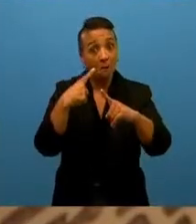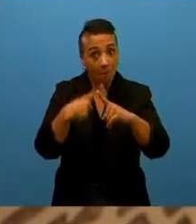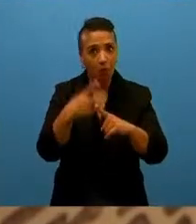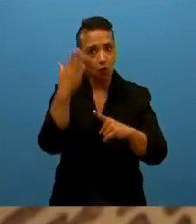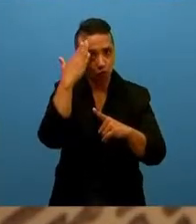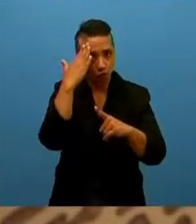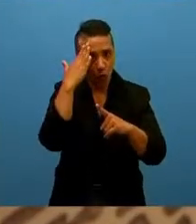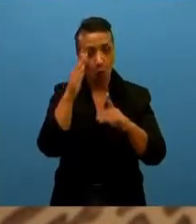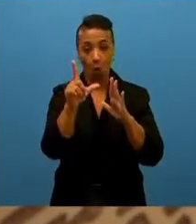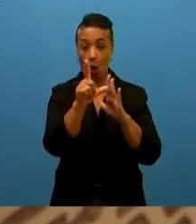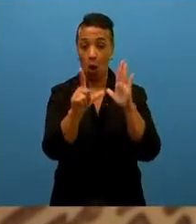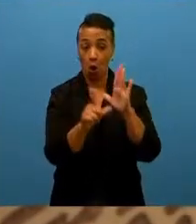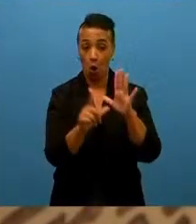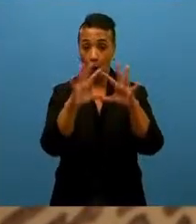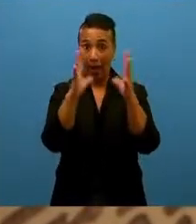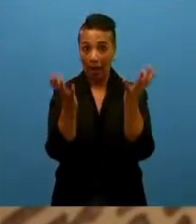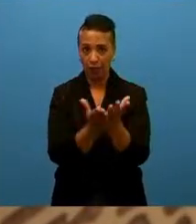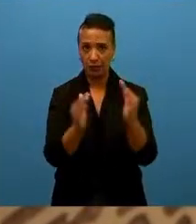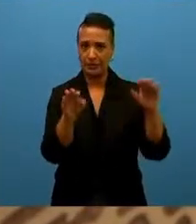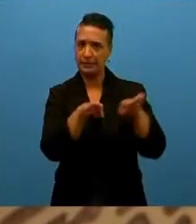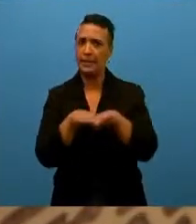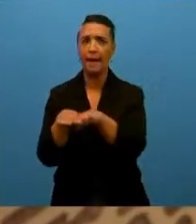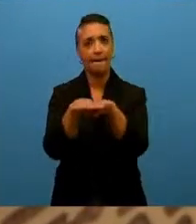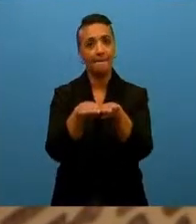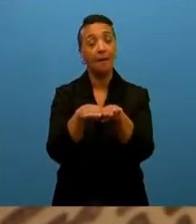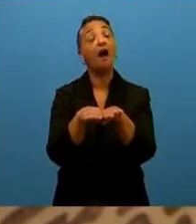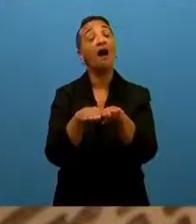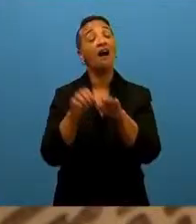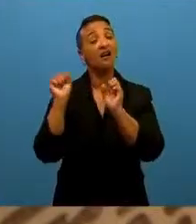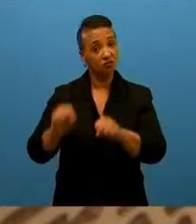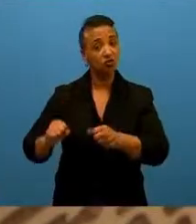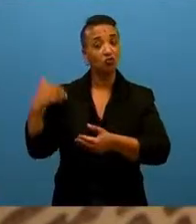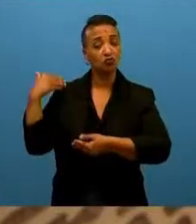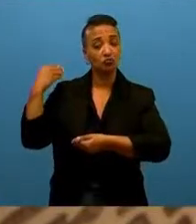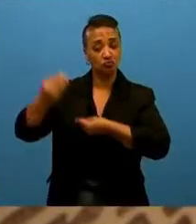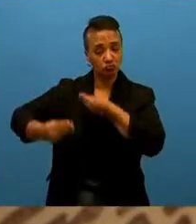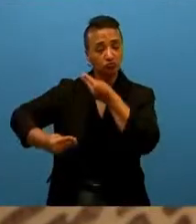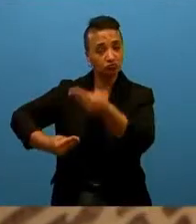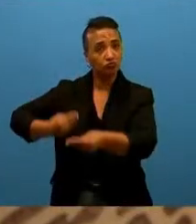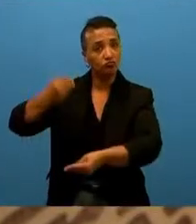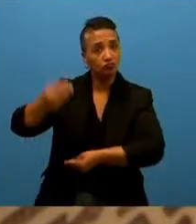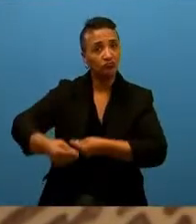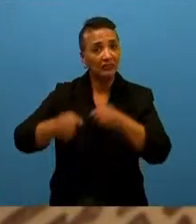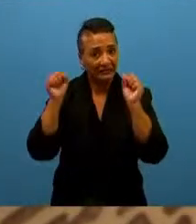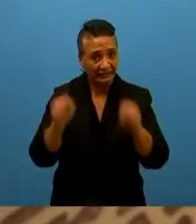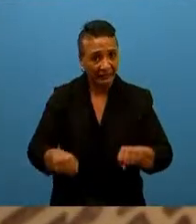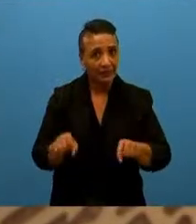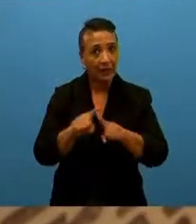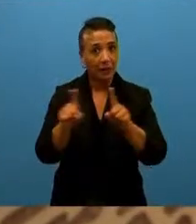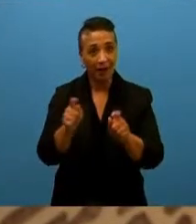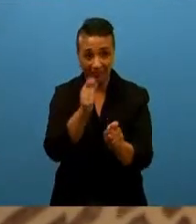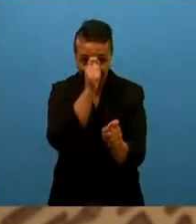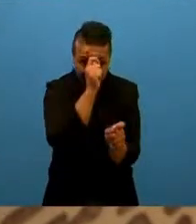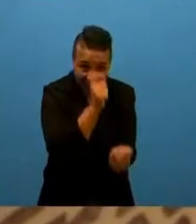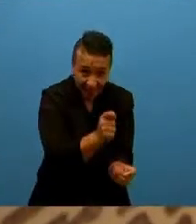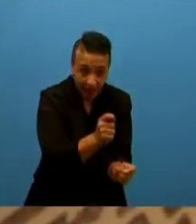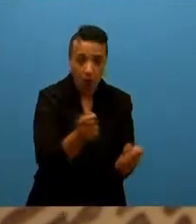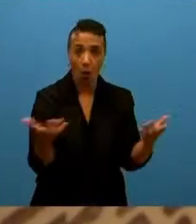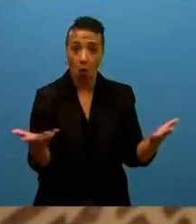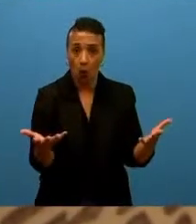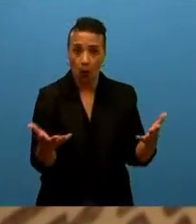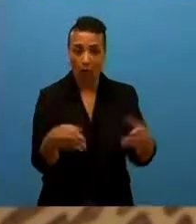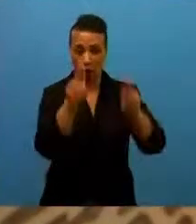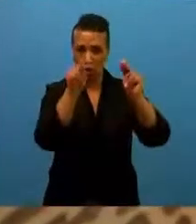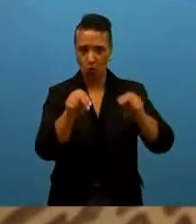international law. While this has always been true, historically, it has not always been recognized in the United